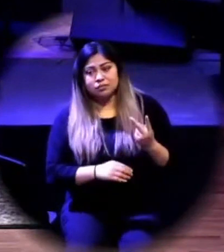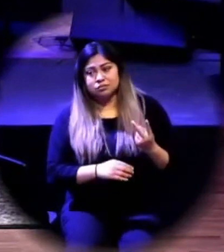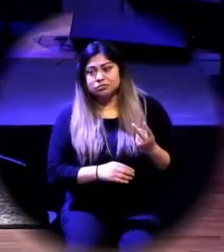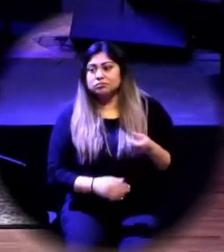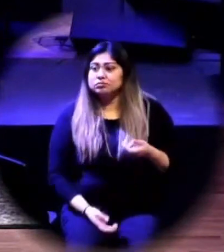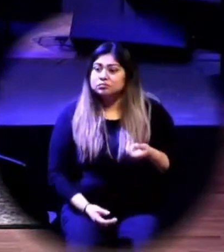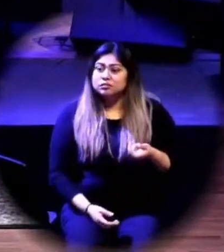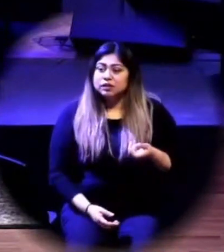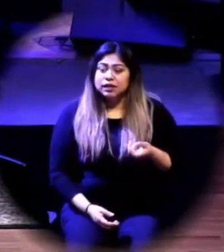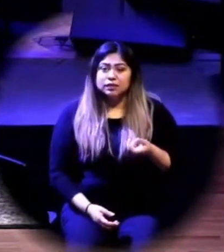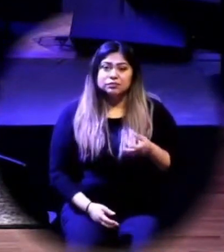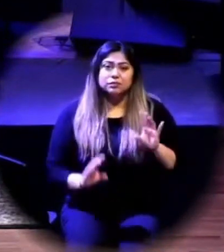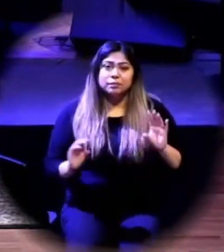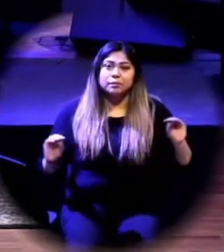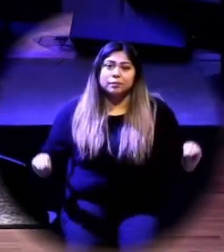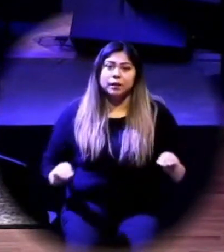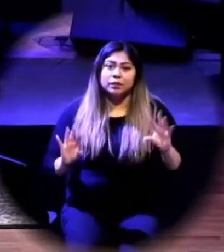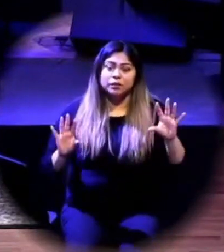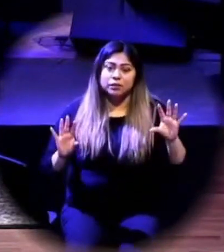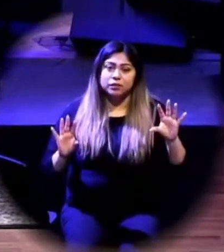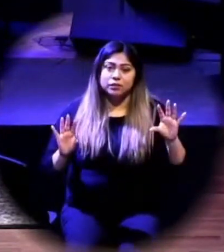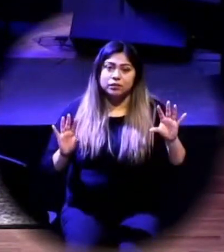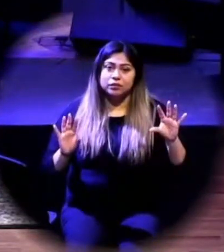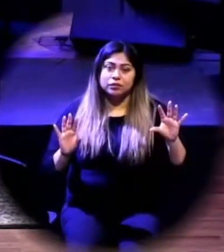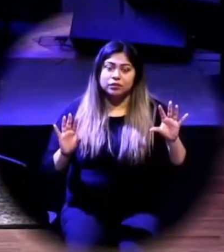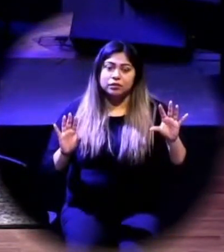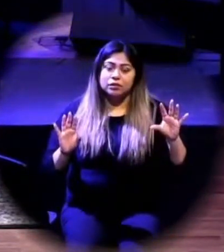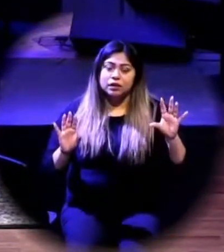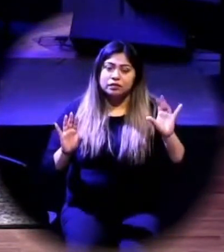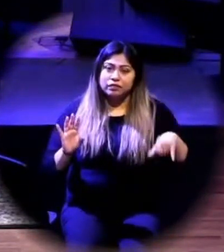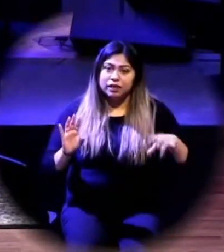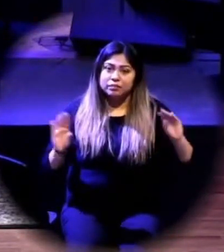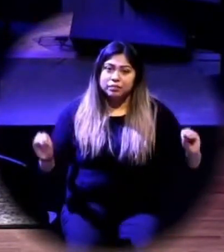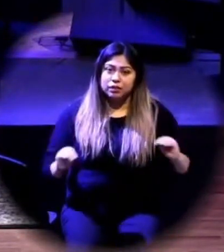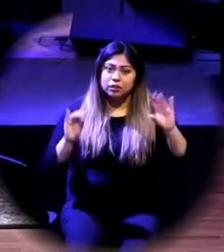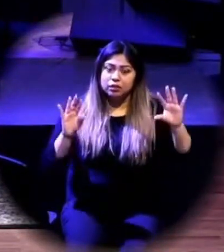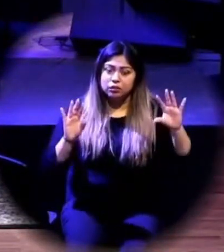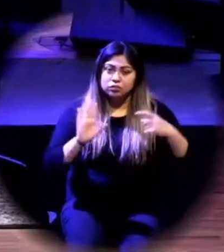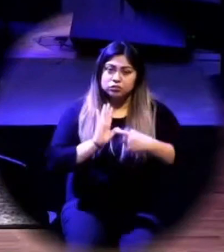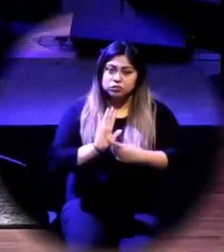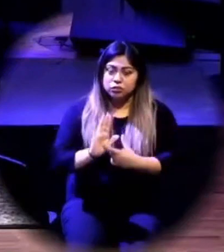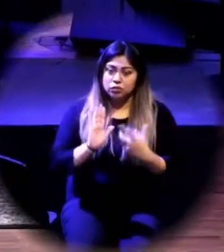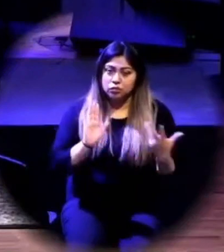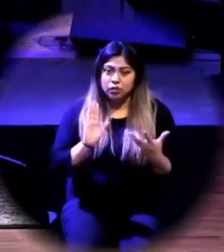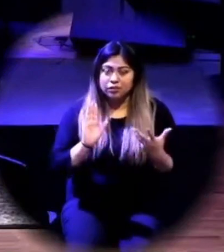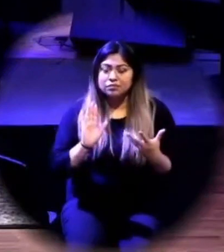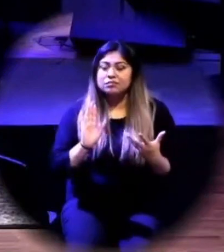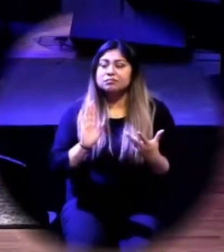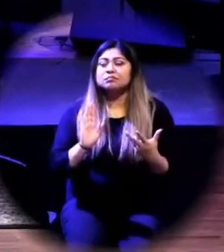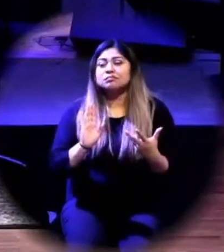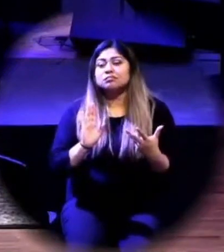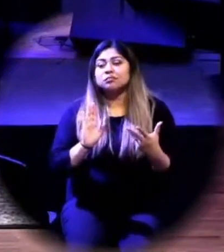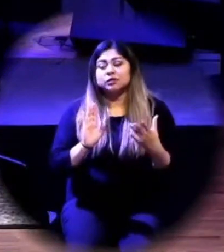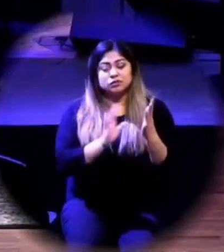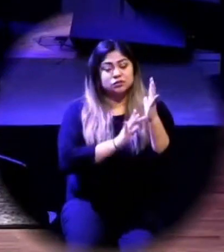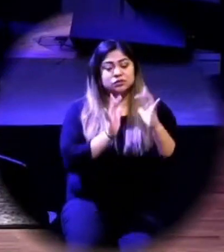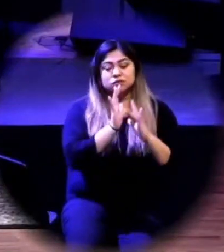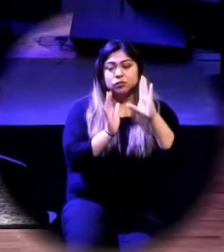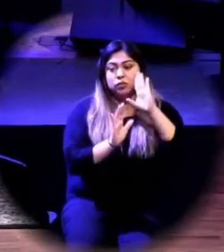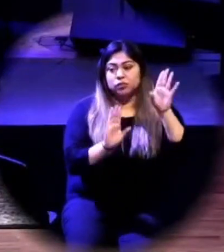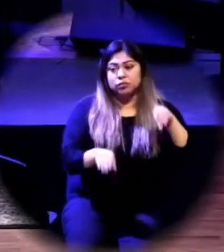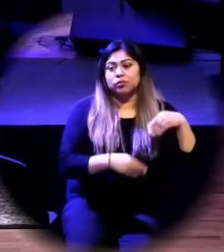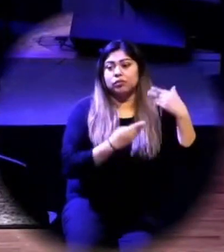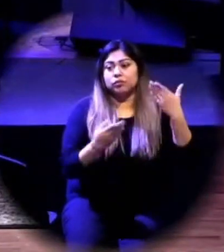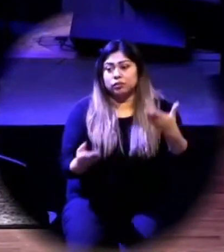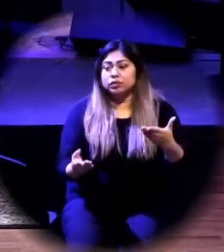Jesus' miracles, they point toward Jesus was going to bring and has now brought for all of us.